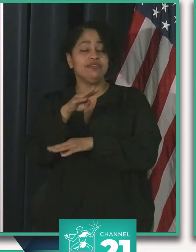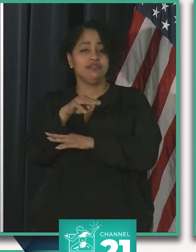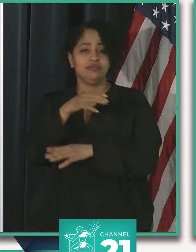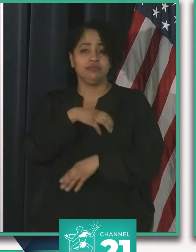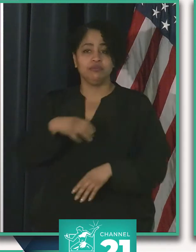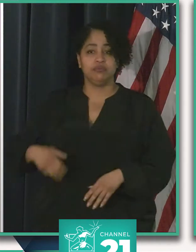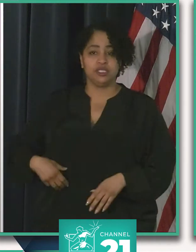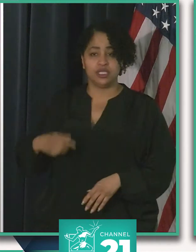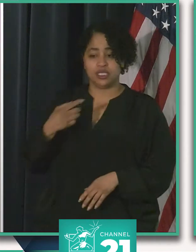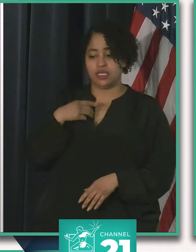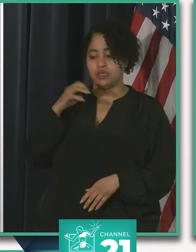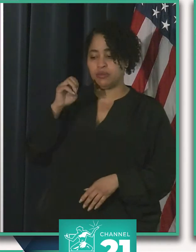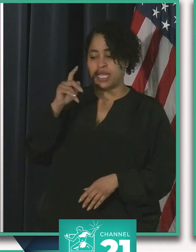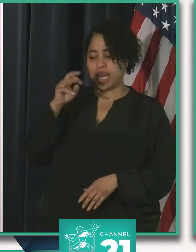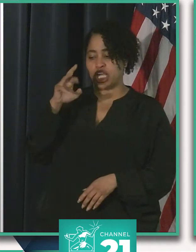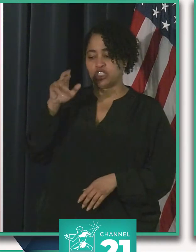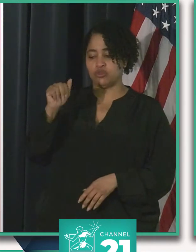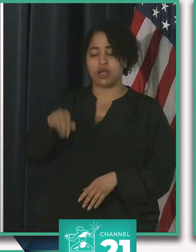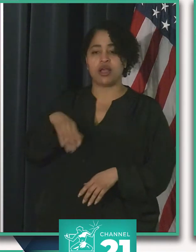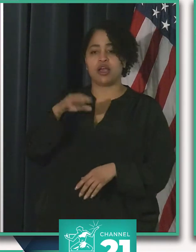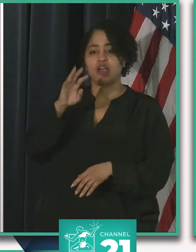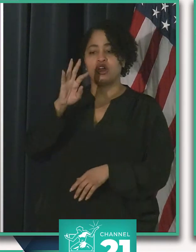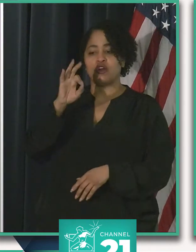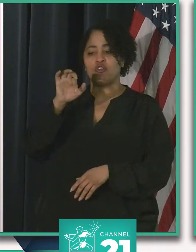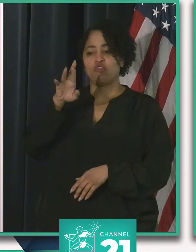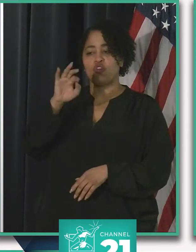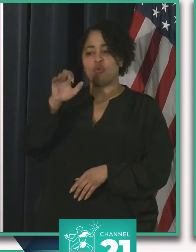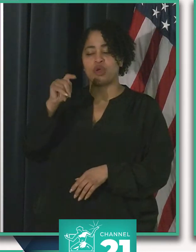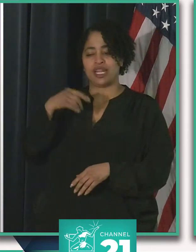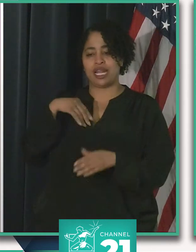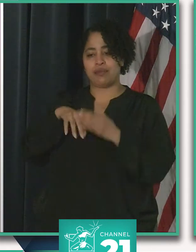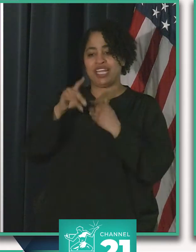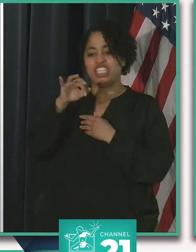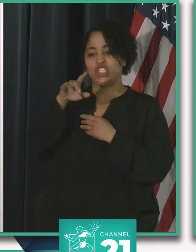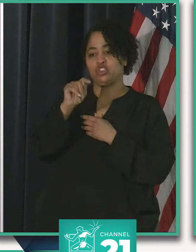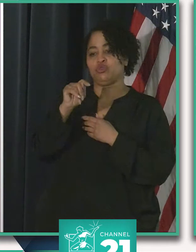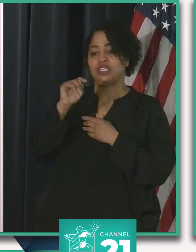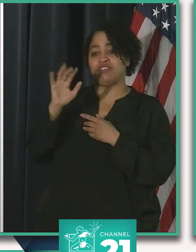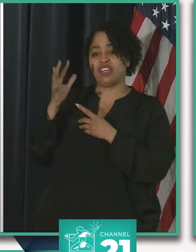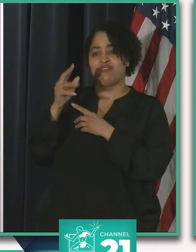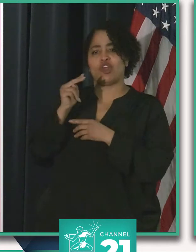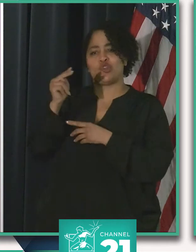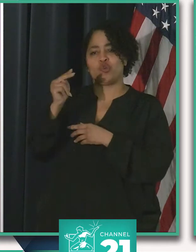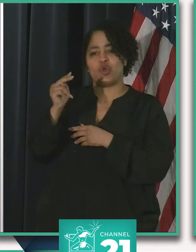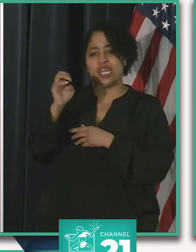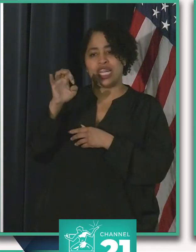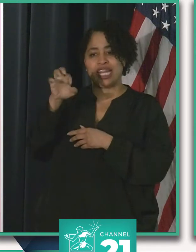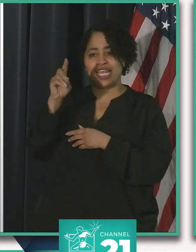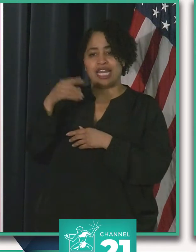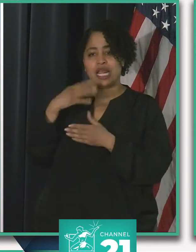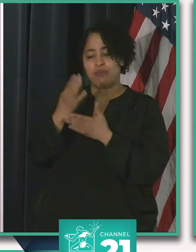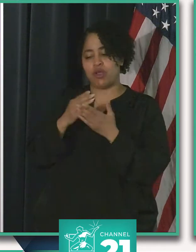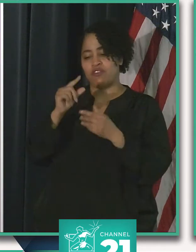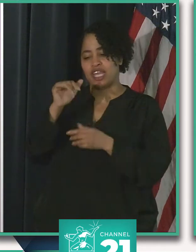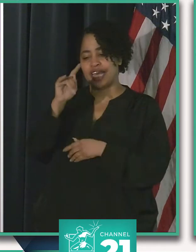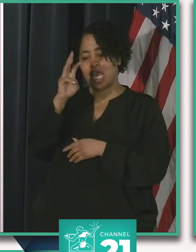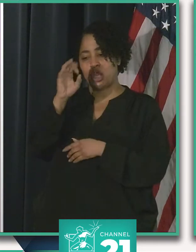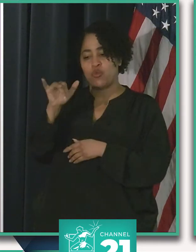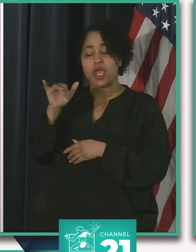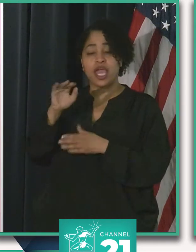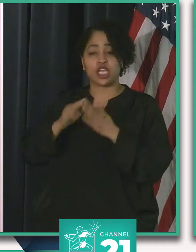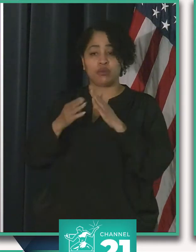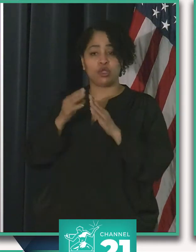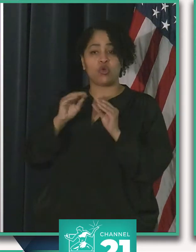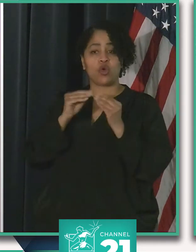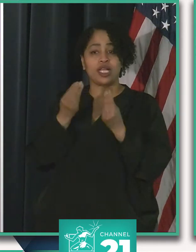I'm Electra Forbright. I live in District 5, specifically the North End. Okay. I'm a part of the Gateway Community Organization, as